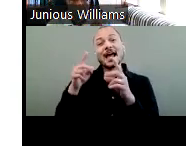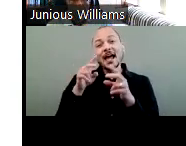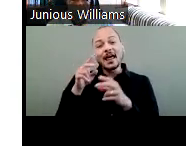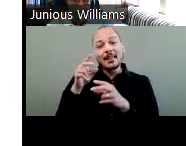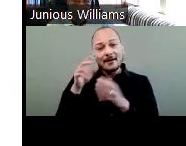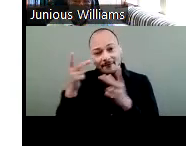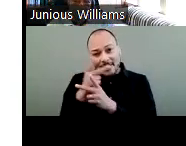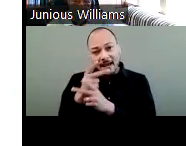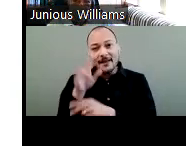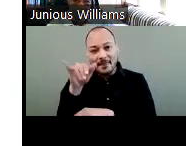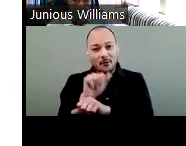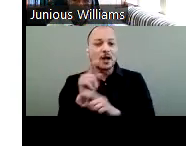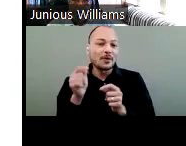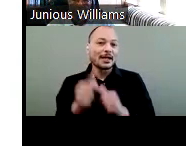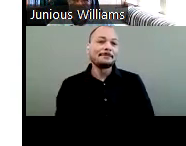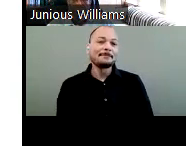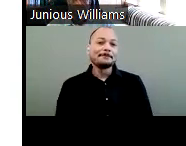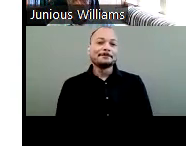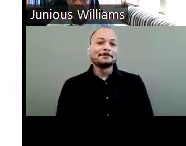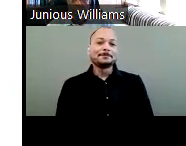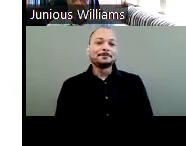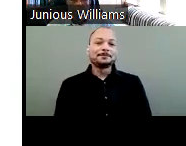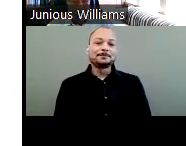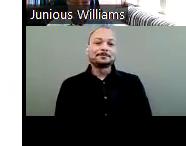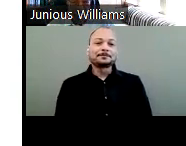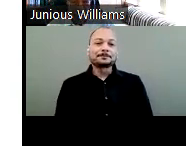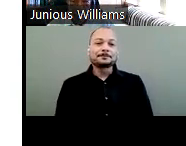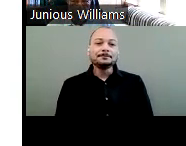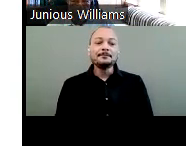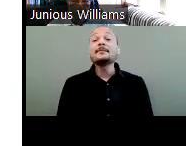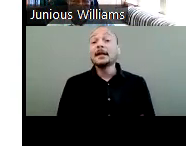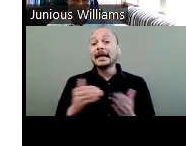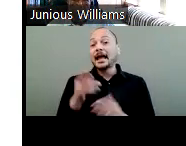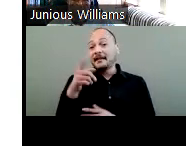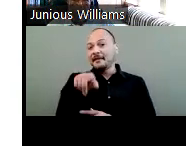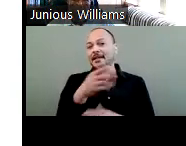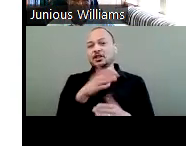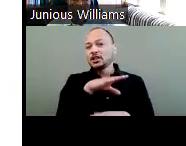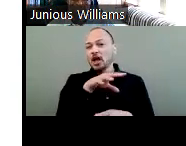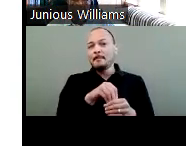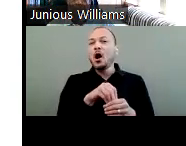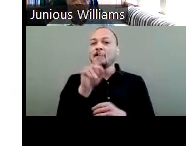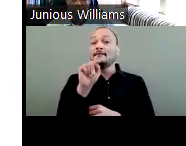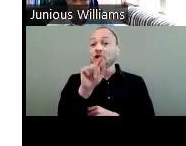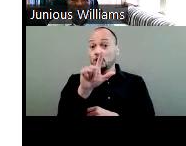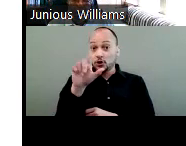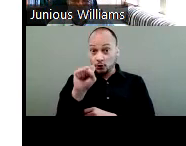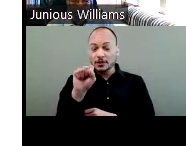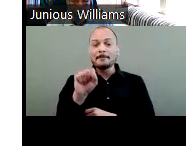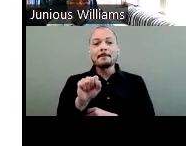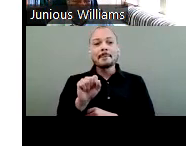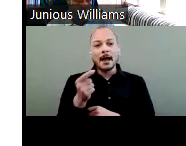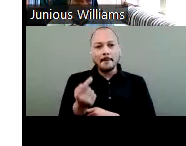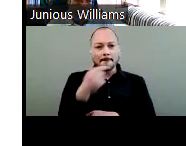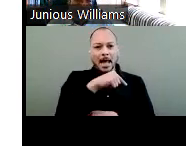quickly. Next slide, please. And again, these are just part of the tools. Just back for